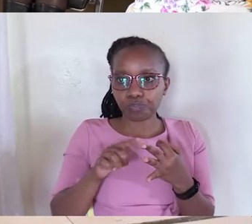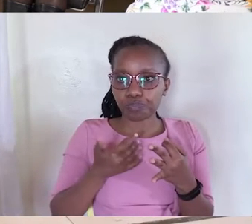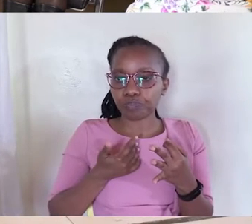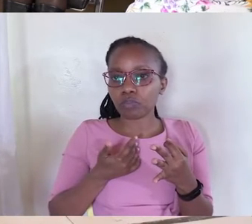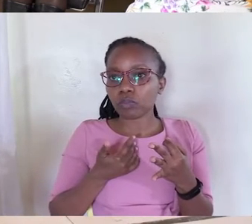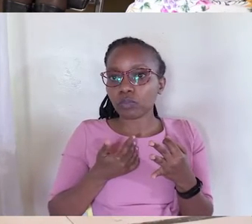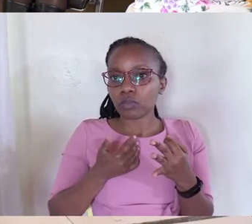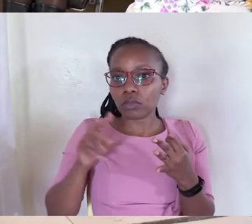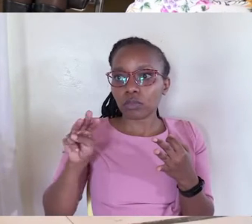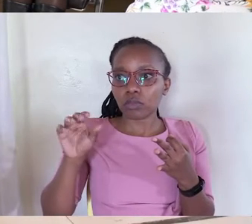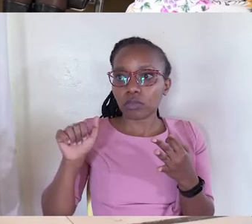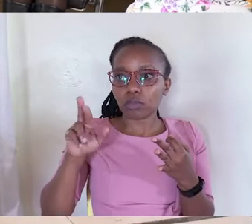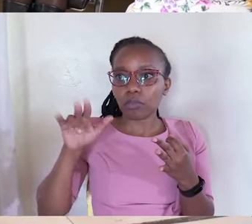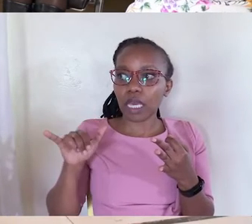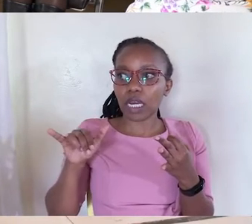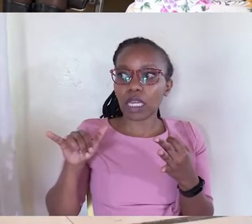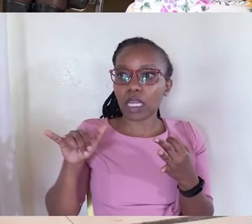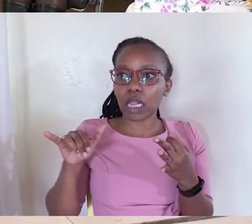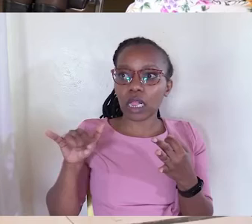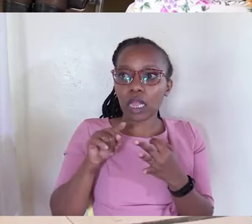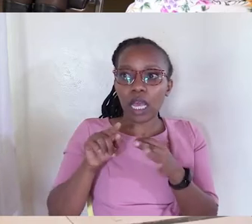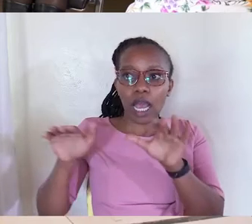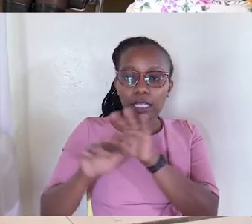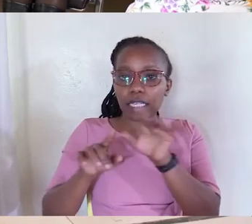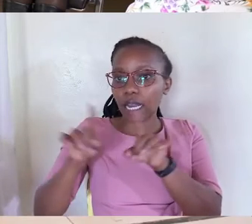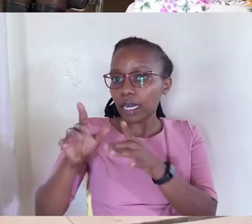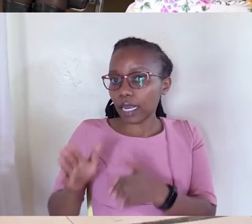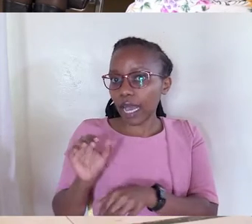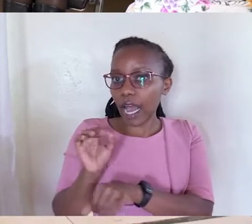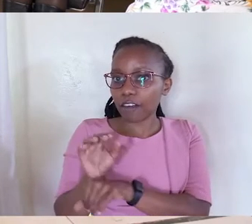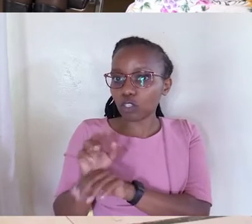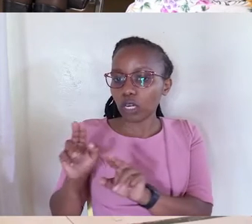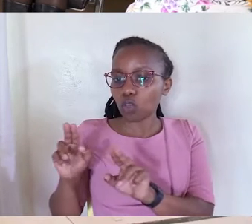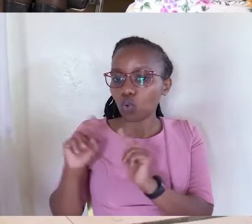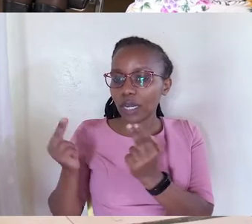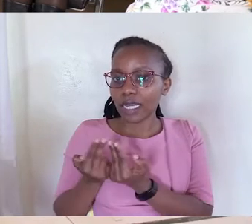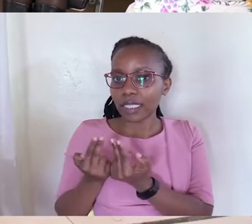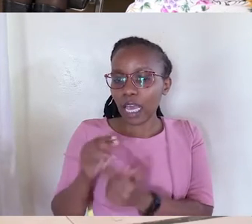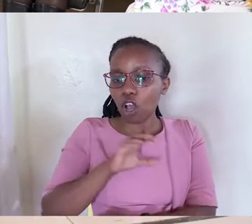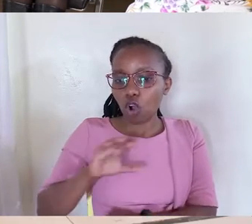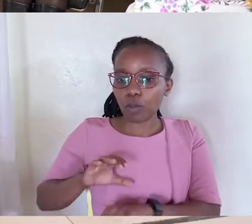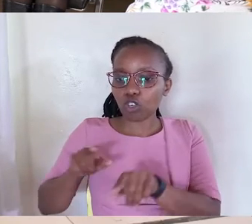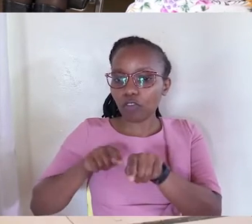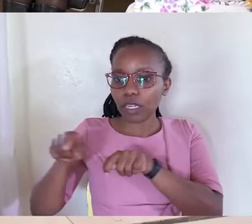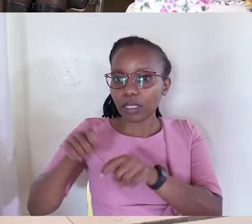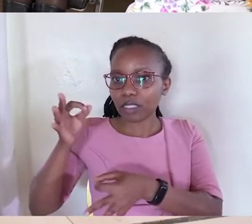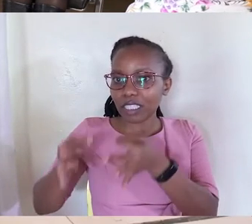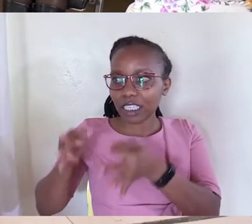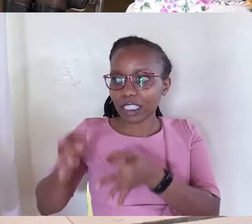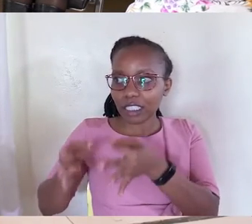also have Dr. Mary Kimari. Dr. Mary is the Assistant Director, Advisory Unit, Commission on Administrative